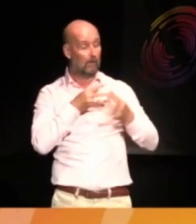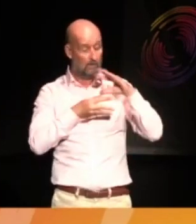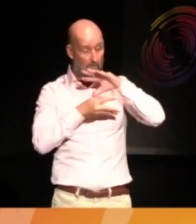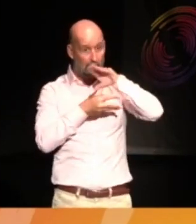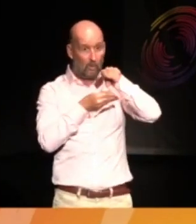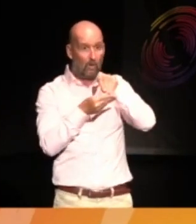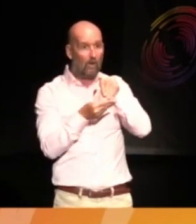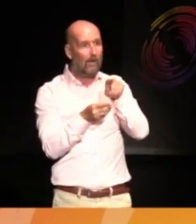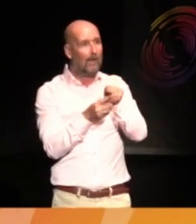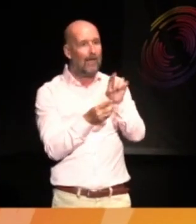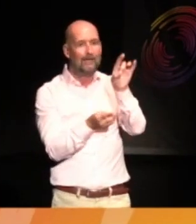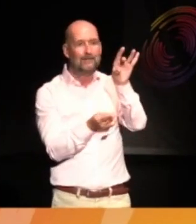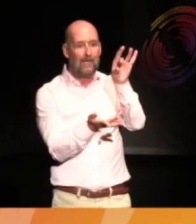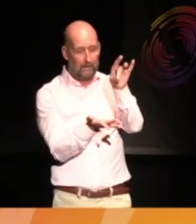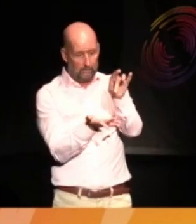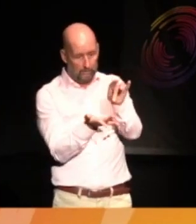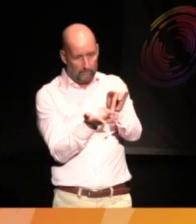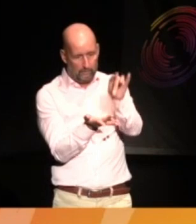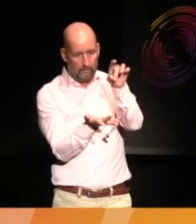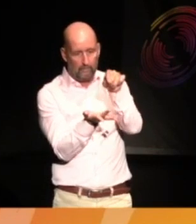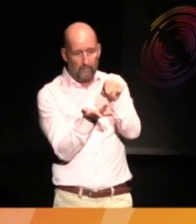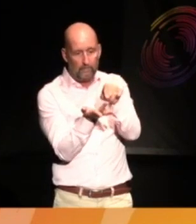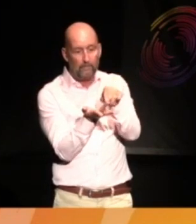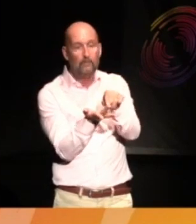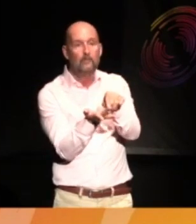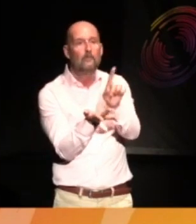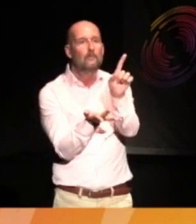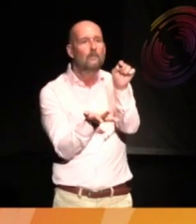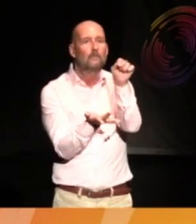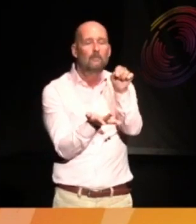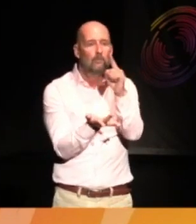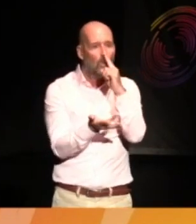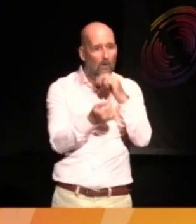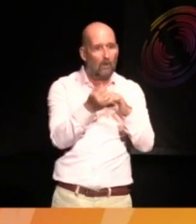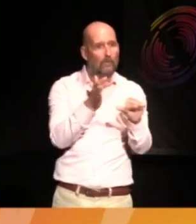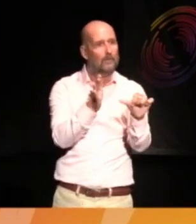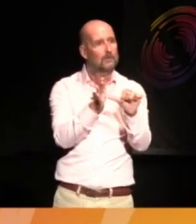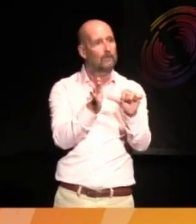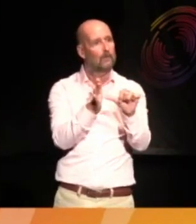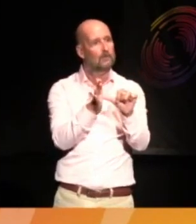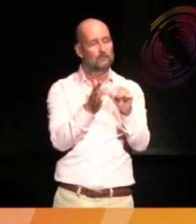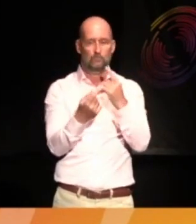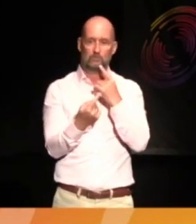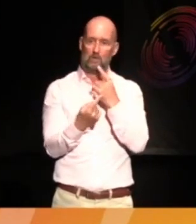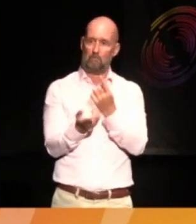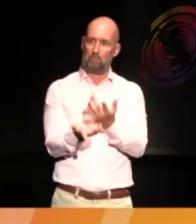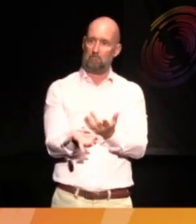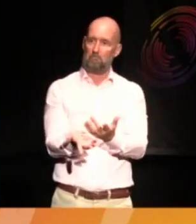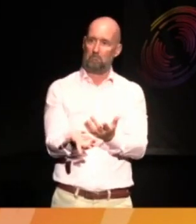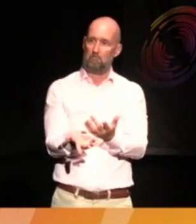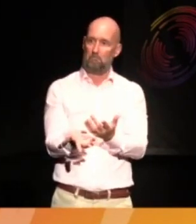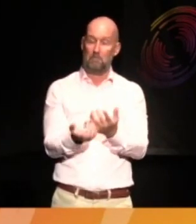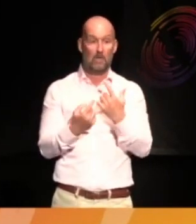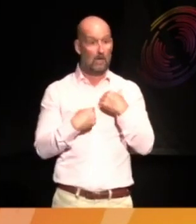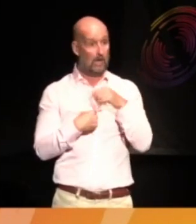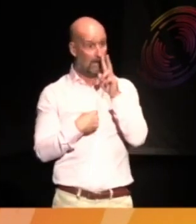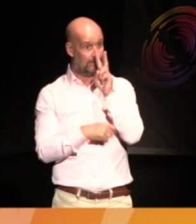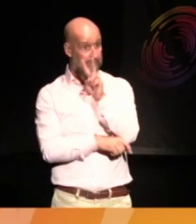a grain of sand. What could be difficult about saying, I see